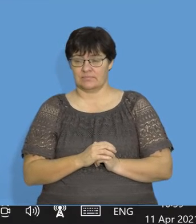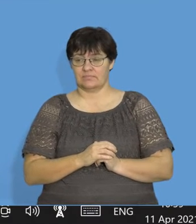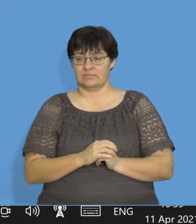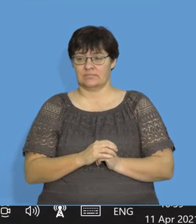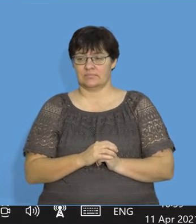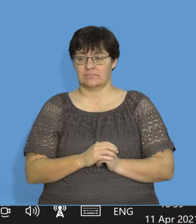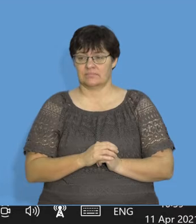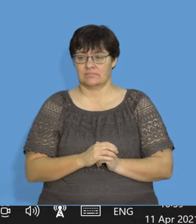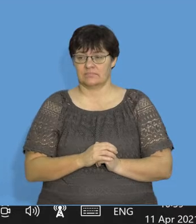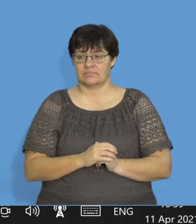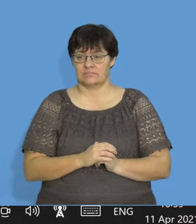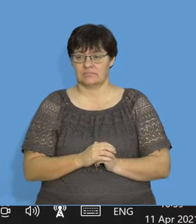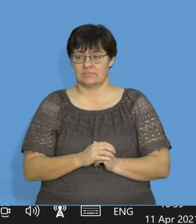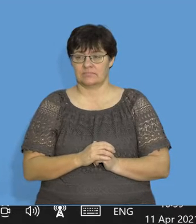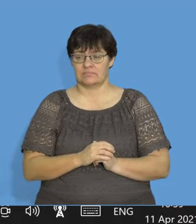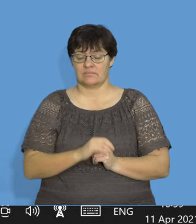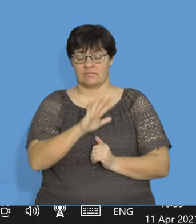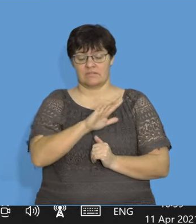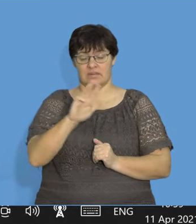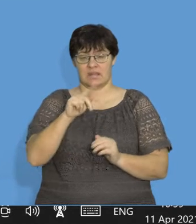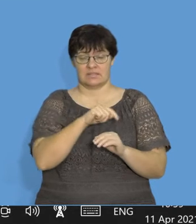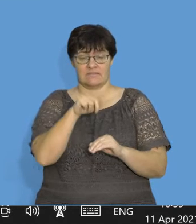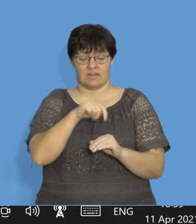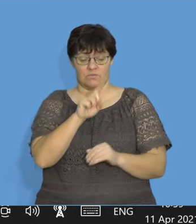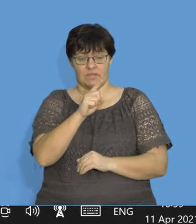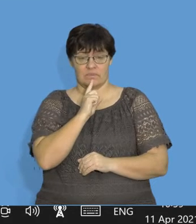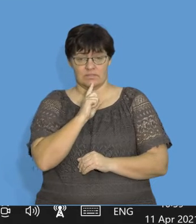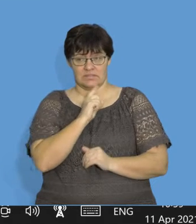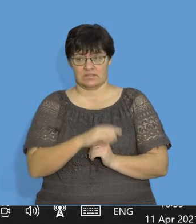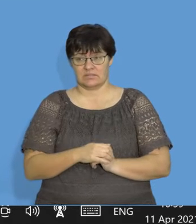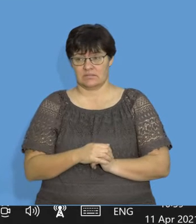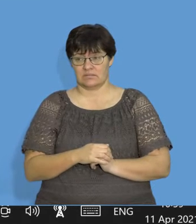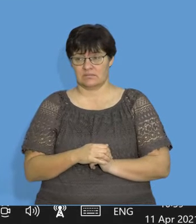case, let's just quickly do 59 divided by 1,000.